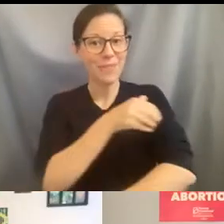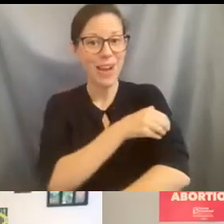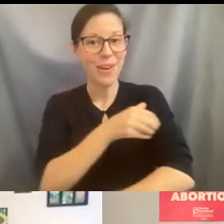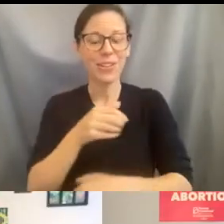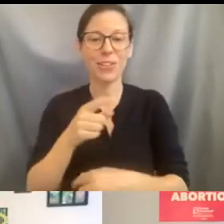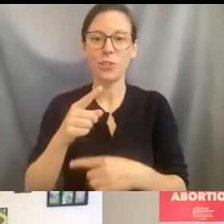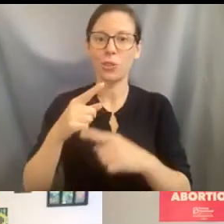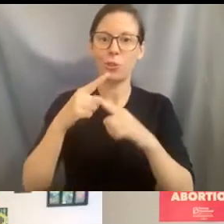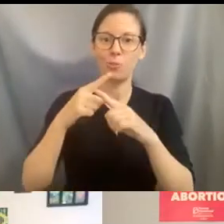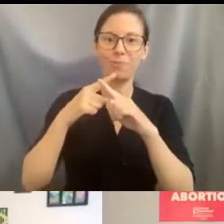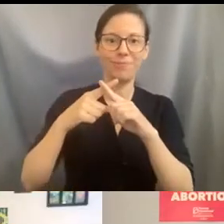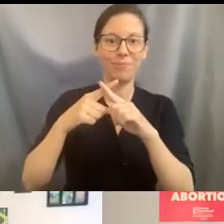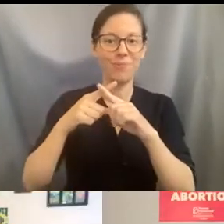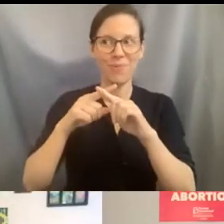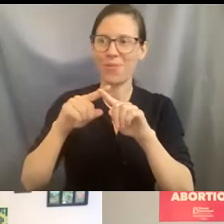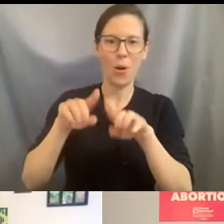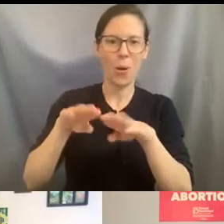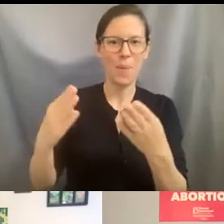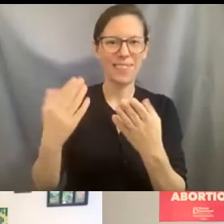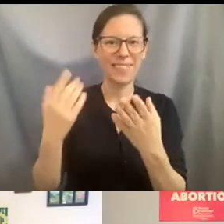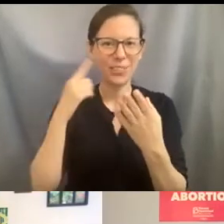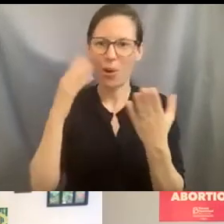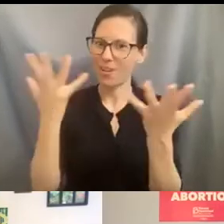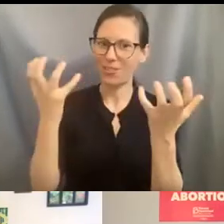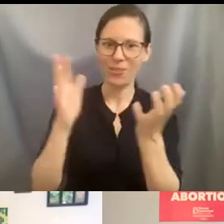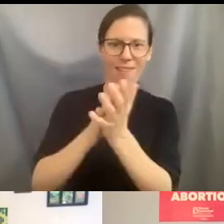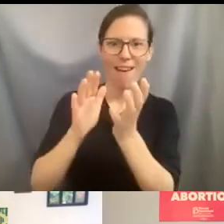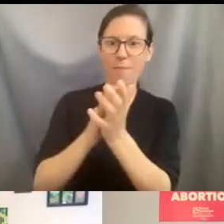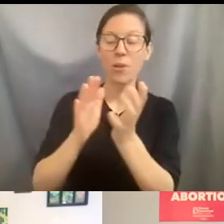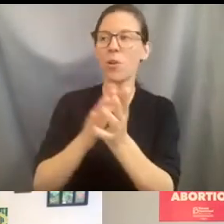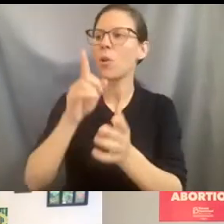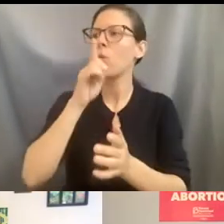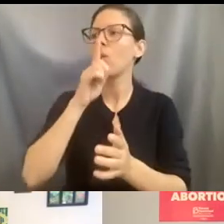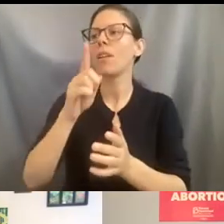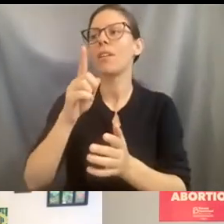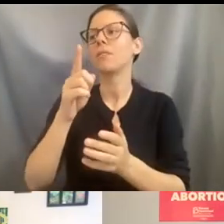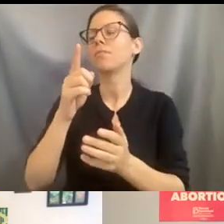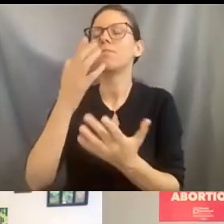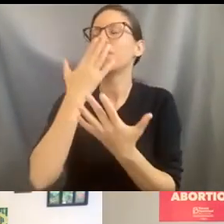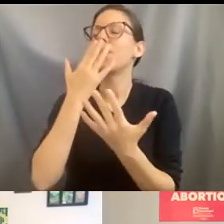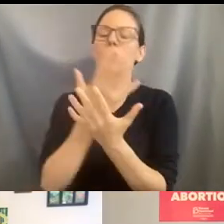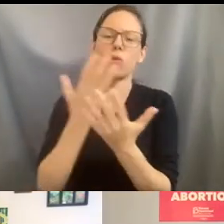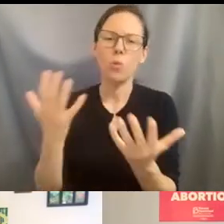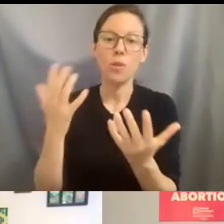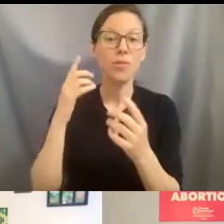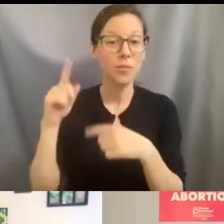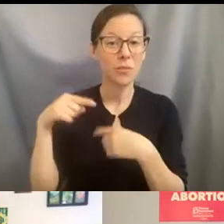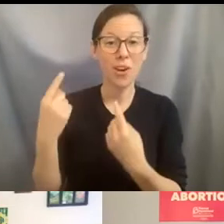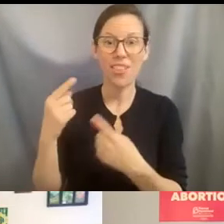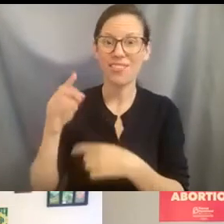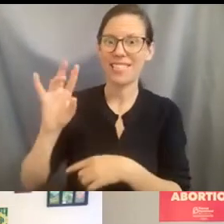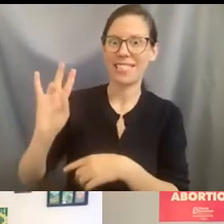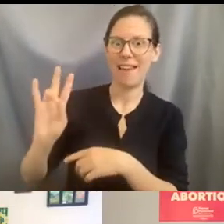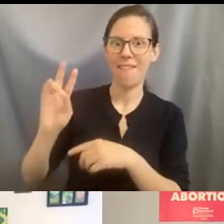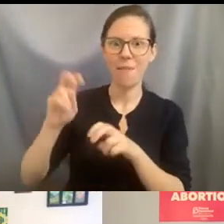seven incredible panelists have unpacked for us. You know, thank you so much, our abortion providers, our abortion